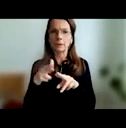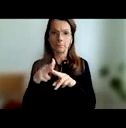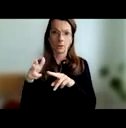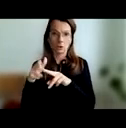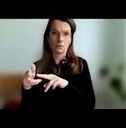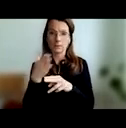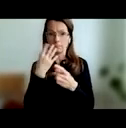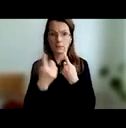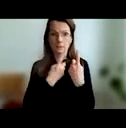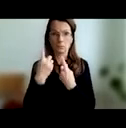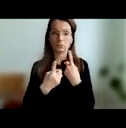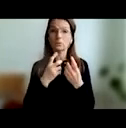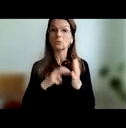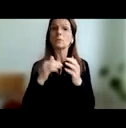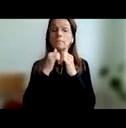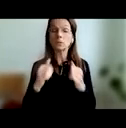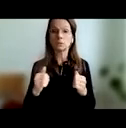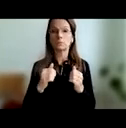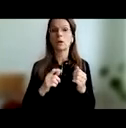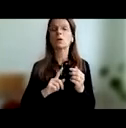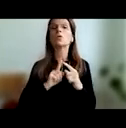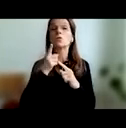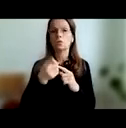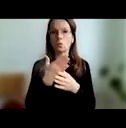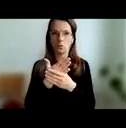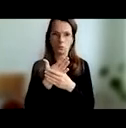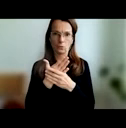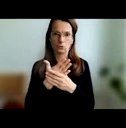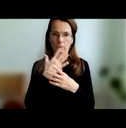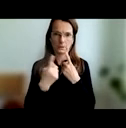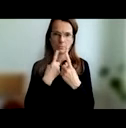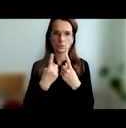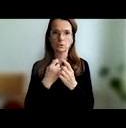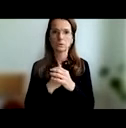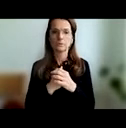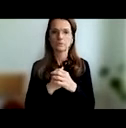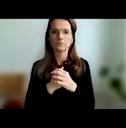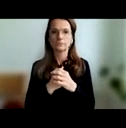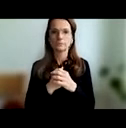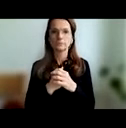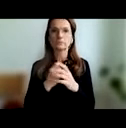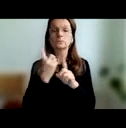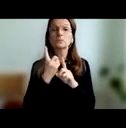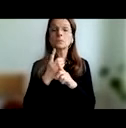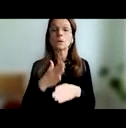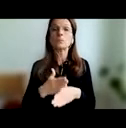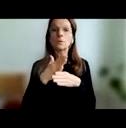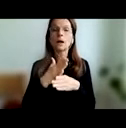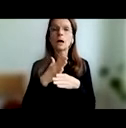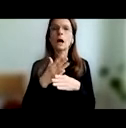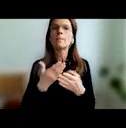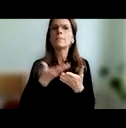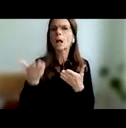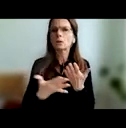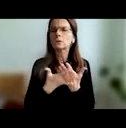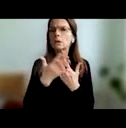se possibile unemployment, dolgorocino especially risposernosti long-term in tutti e unemployment, bo and e pomaga prepara per l'ox also applicovanie la